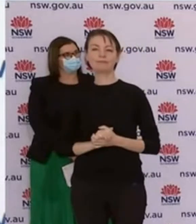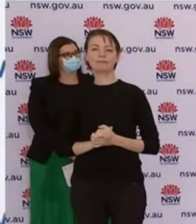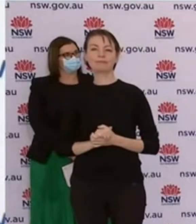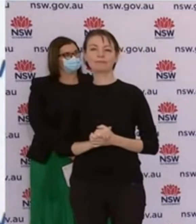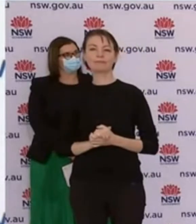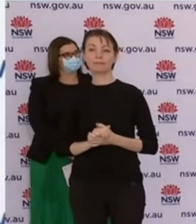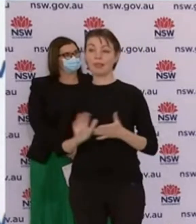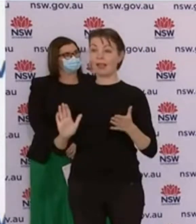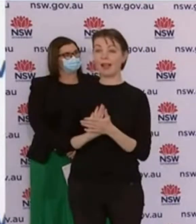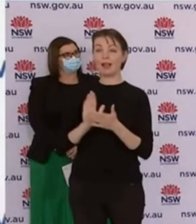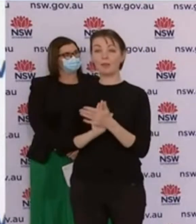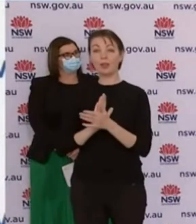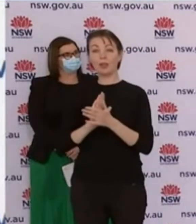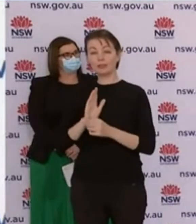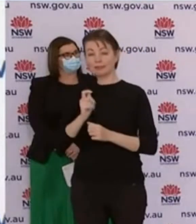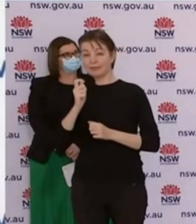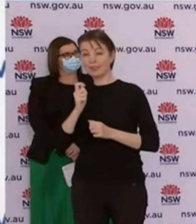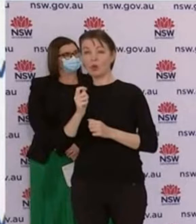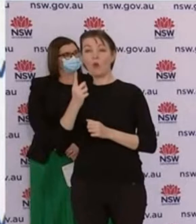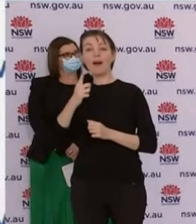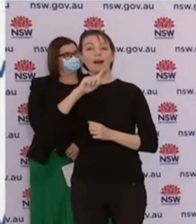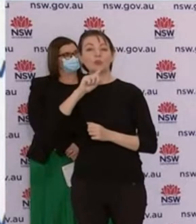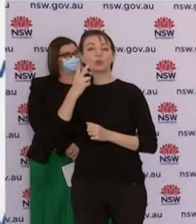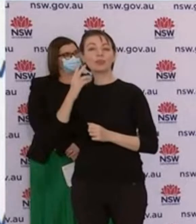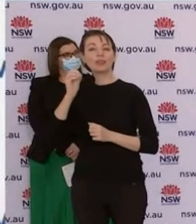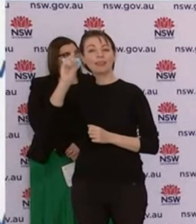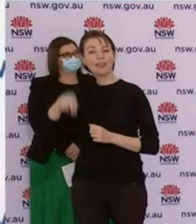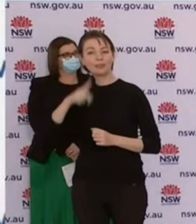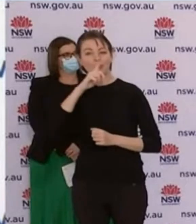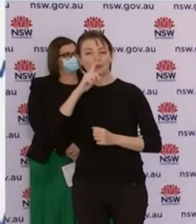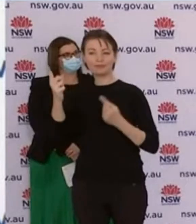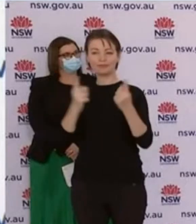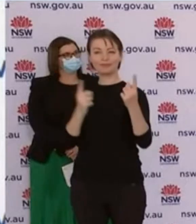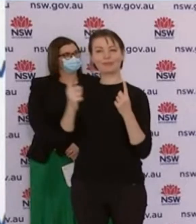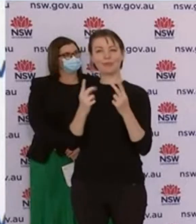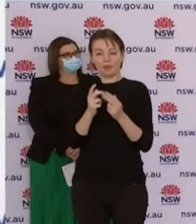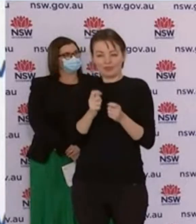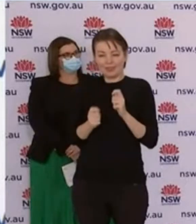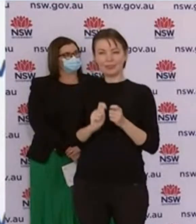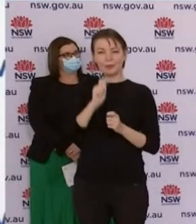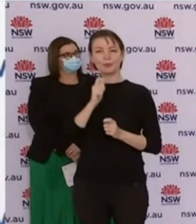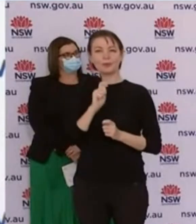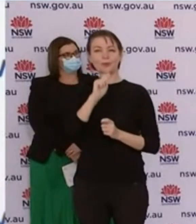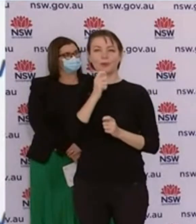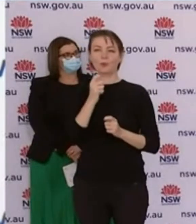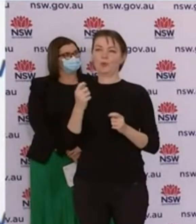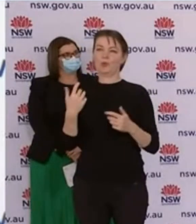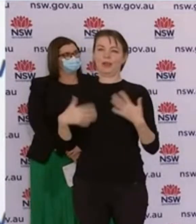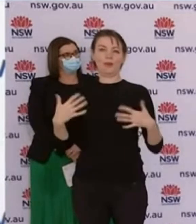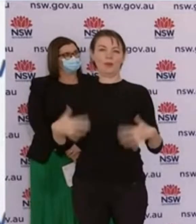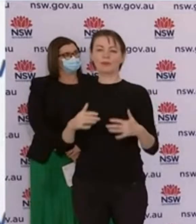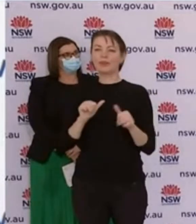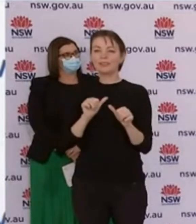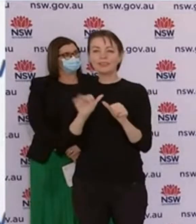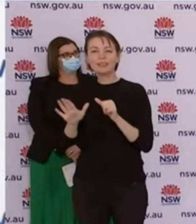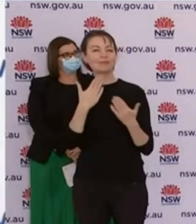Pleasingly, we had almost 120,000 people come forward for testing, which again is a really good number. And again, thank